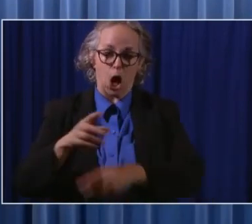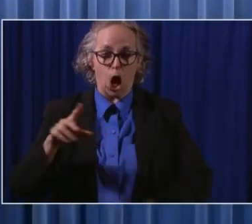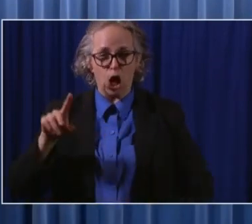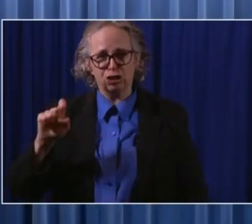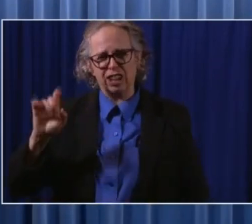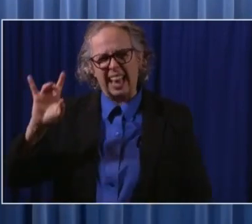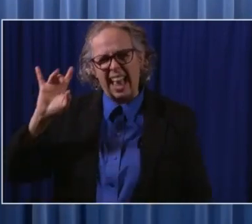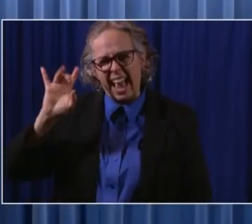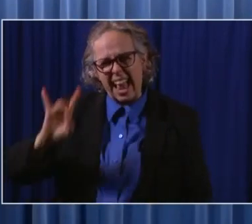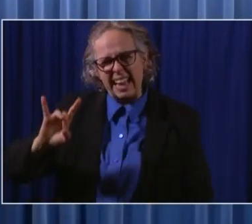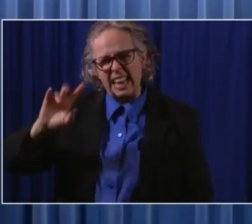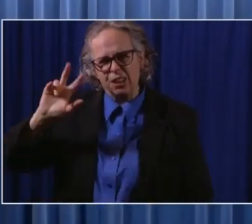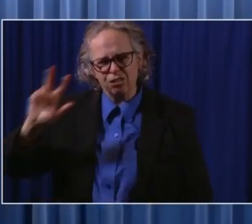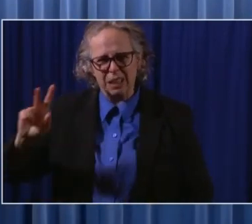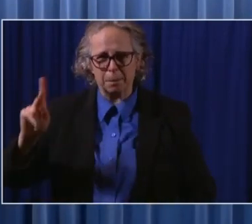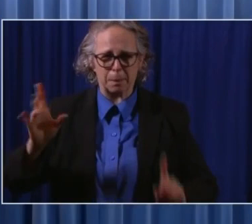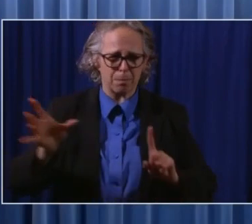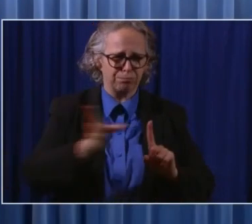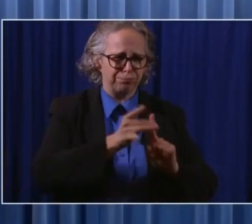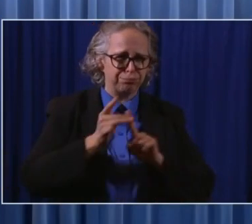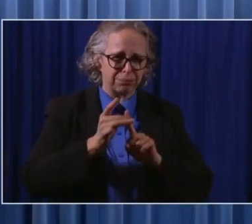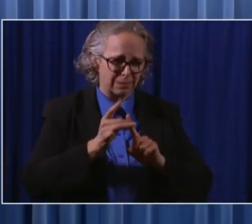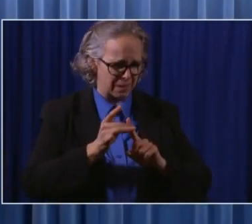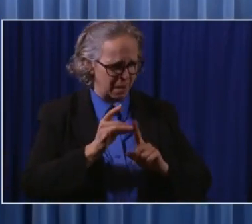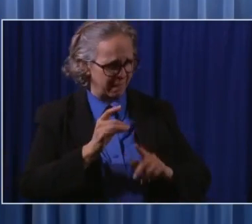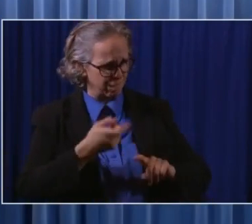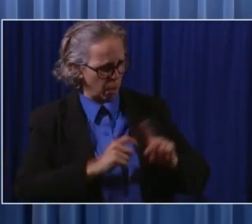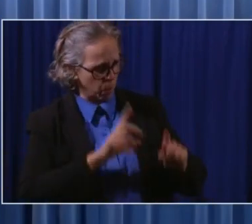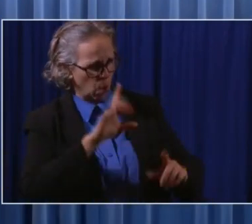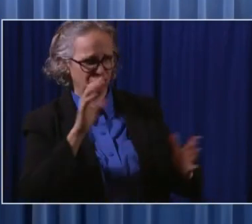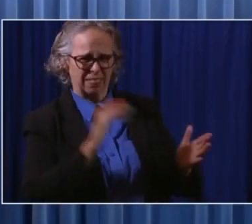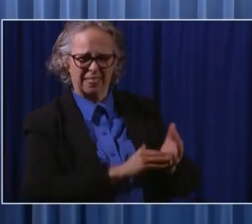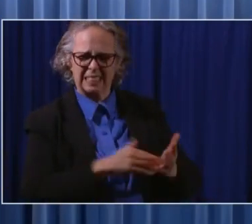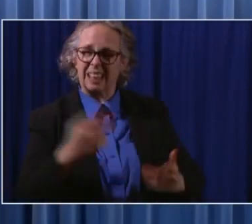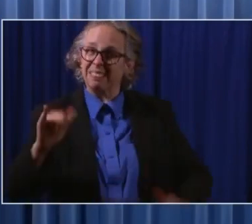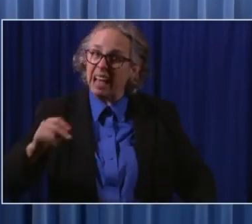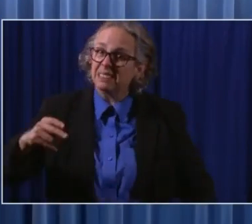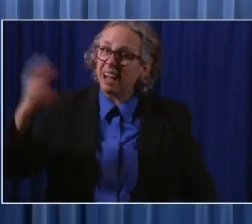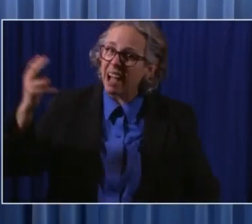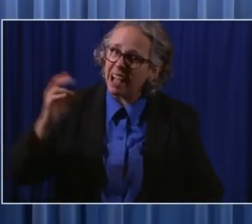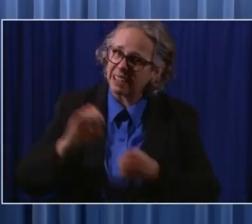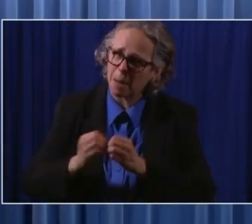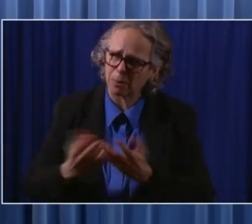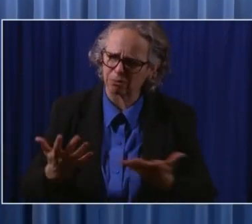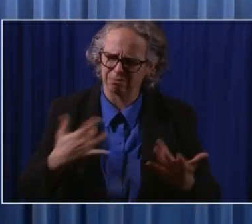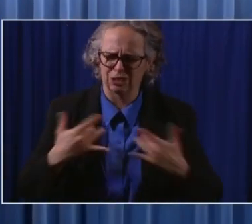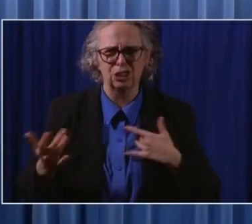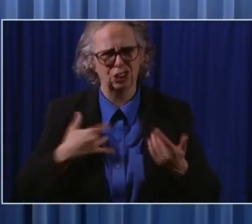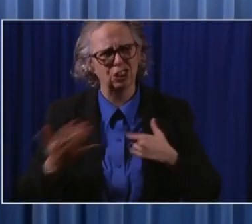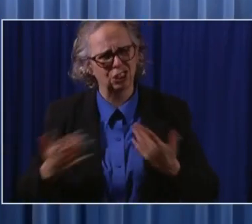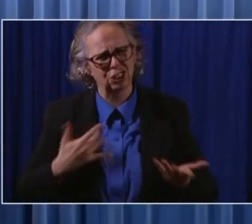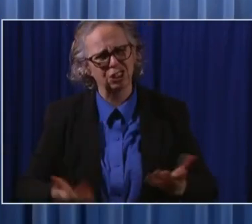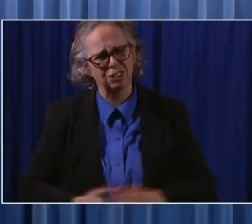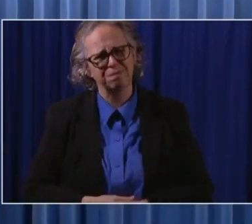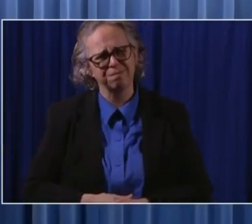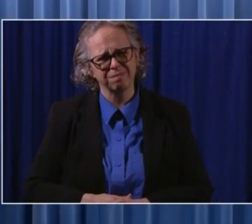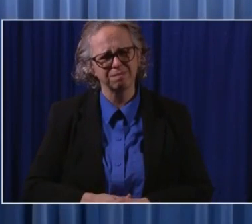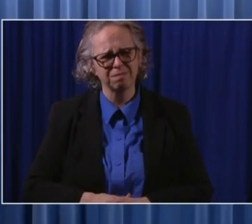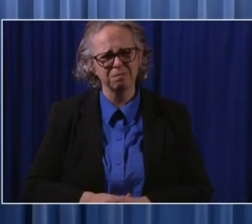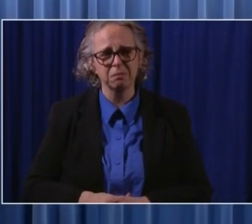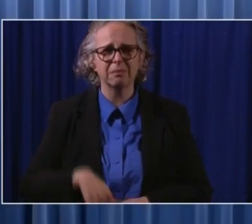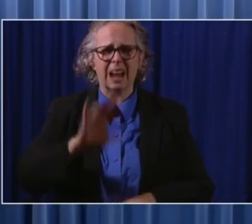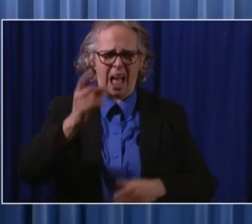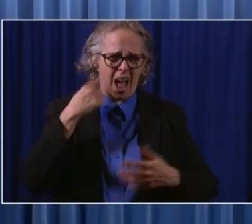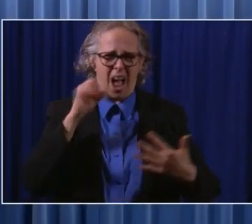per 100,000, so that's a high number. Now, let's look at 5 counties stayed red this week because they met 4